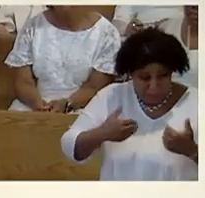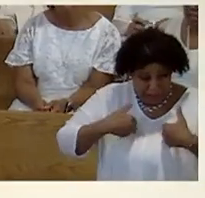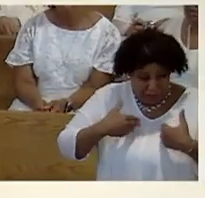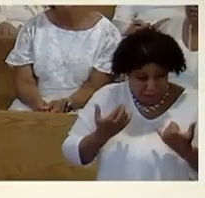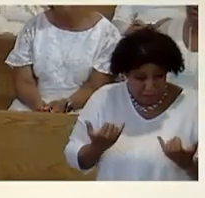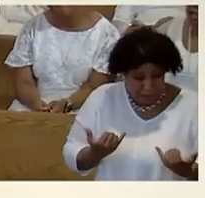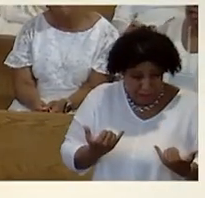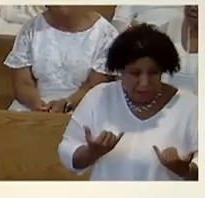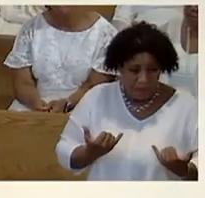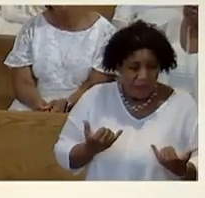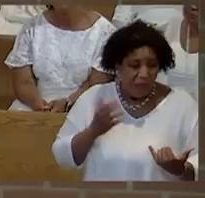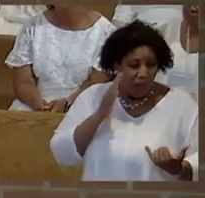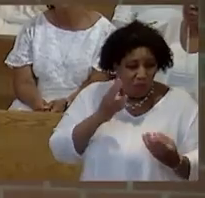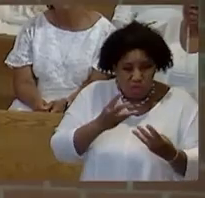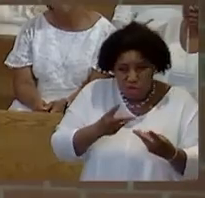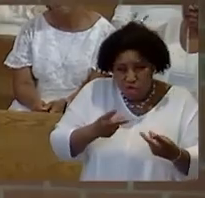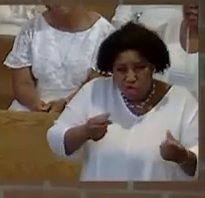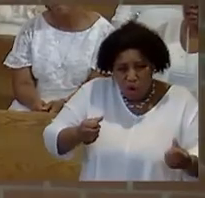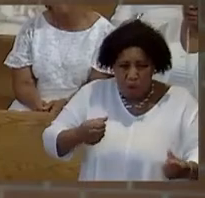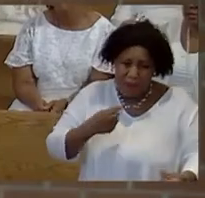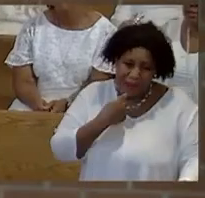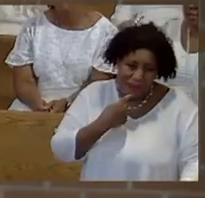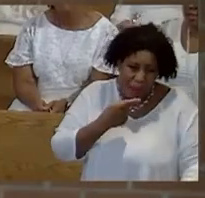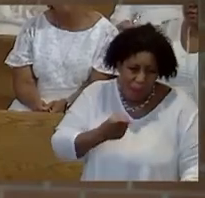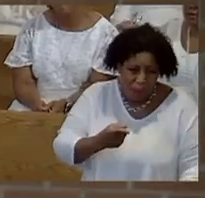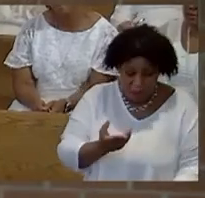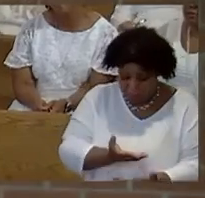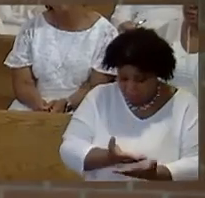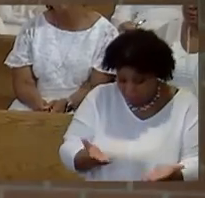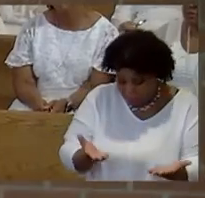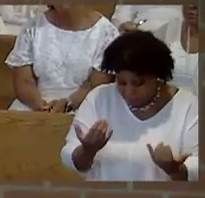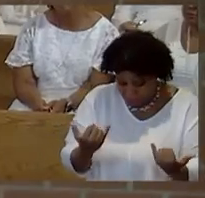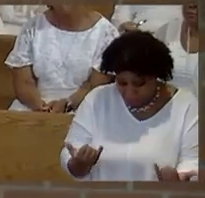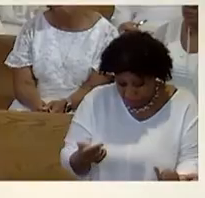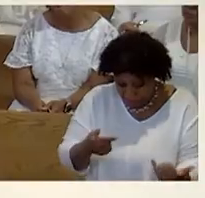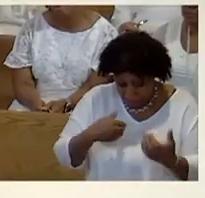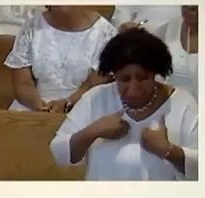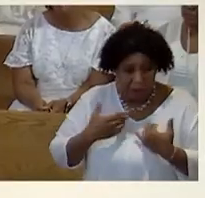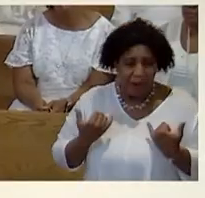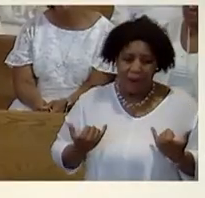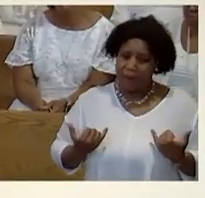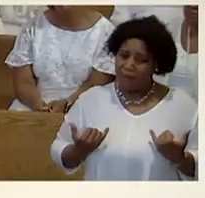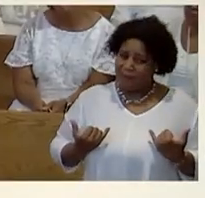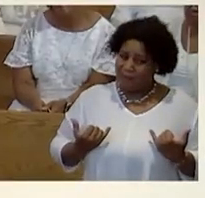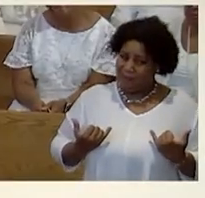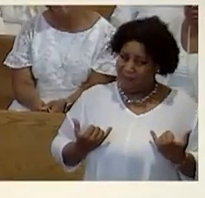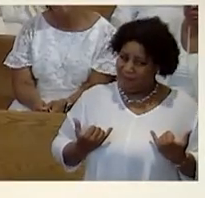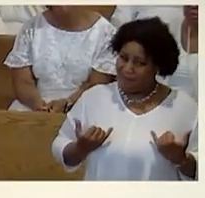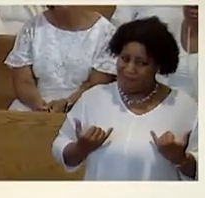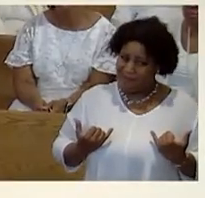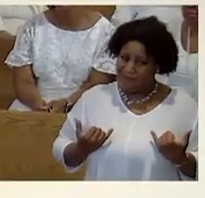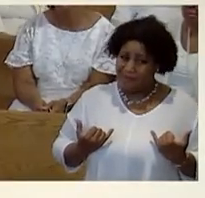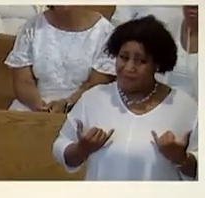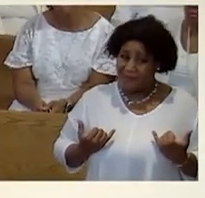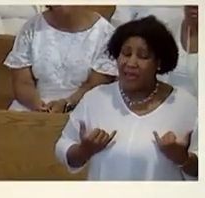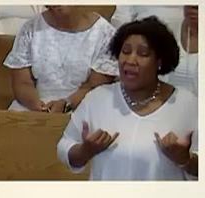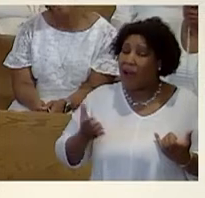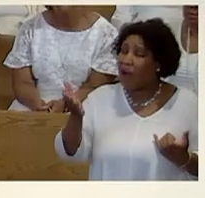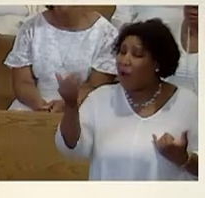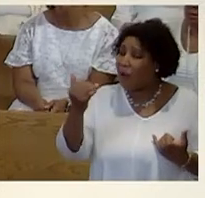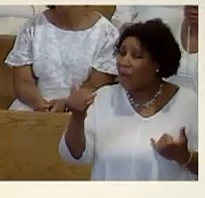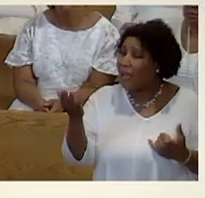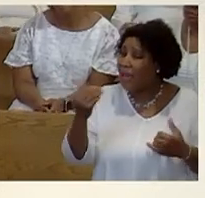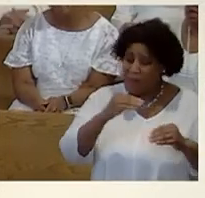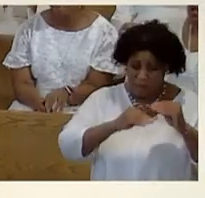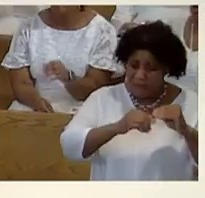is eventually going to let you down. The stuff that you have right now, you might be calling a mechanic to come fix it